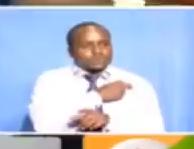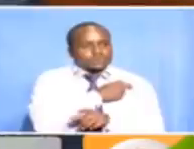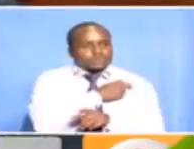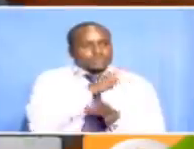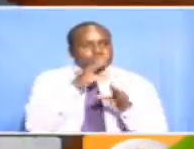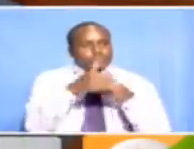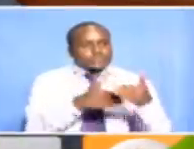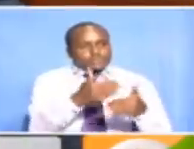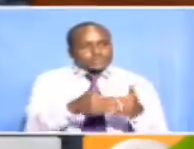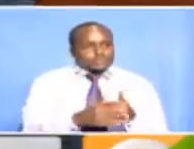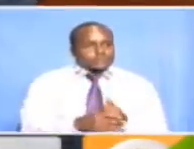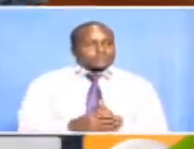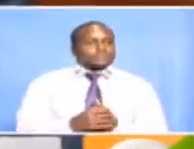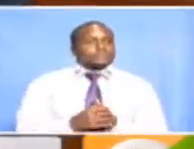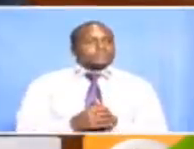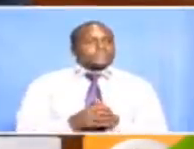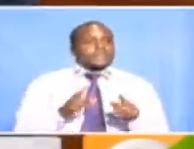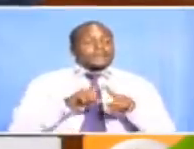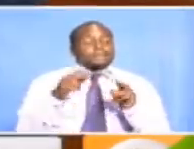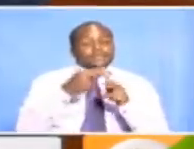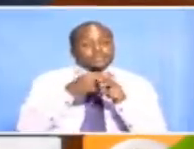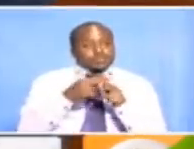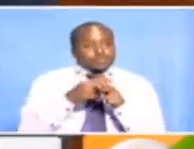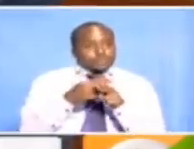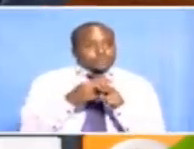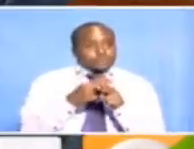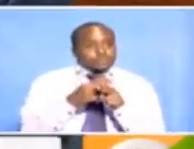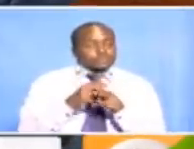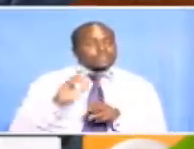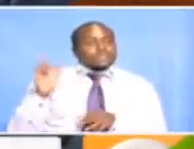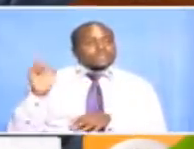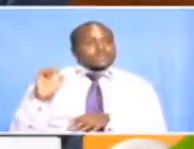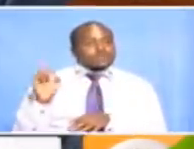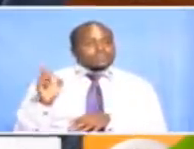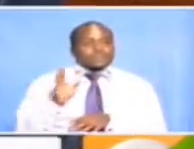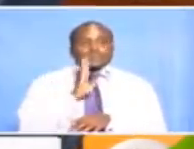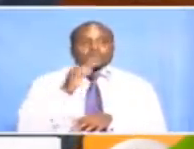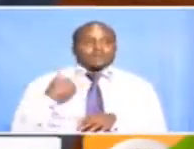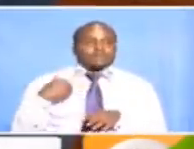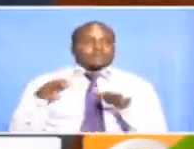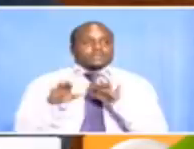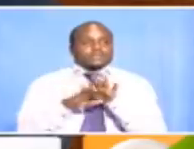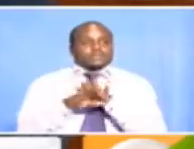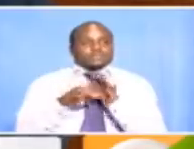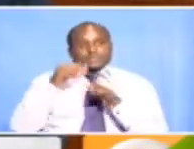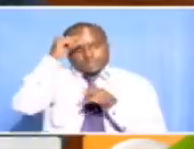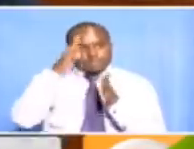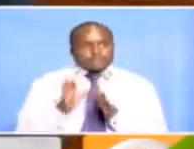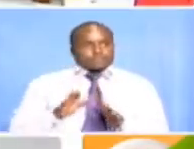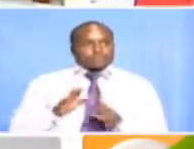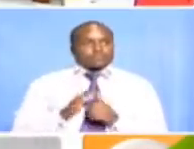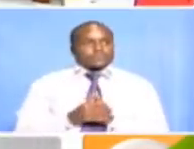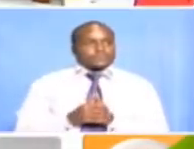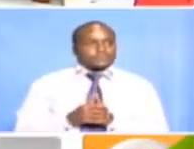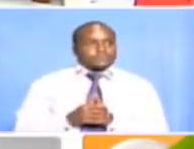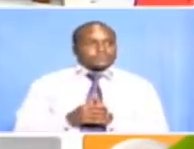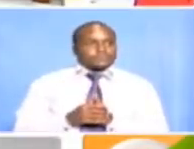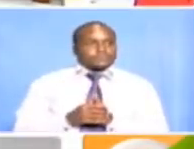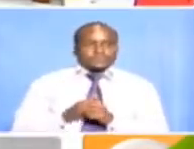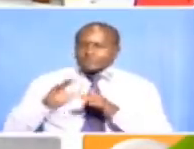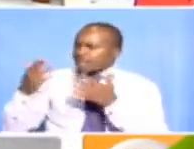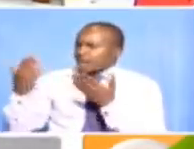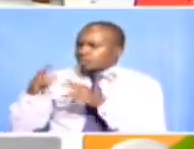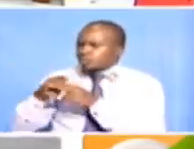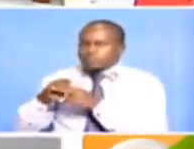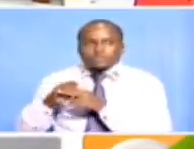processes which are ongoing. But very soon, Nairobi will have a deputy governor who will be a woman. How soon? That is, leave